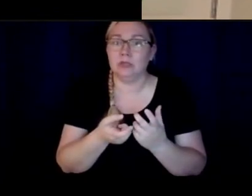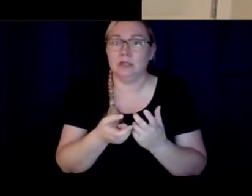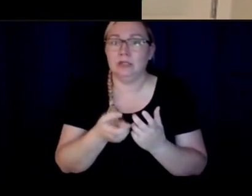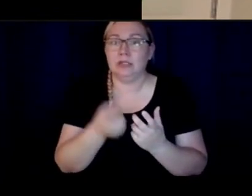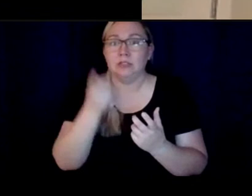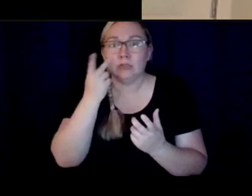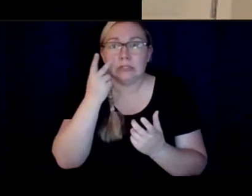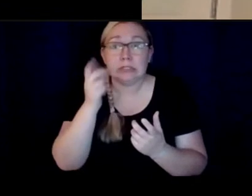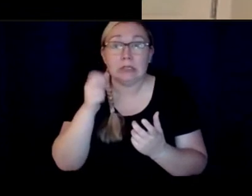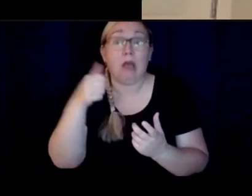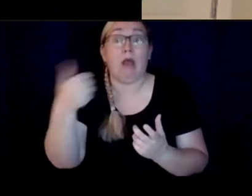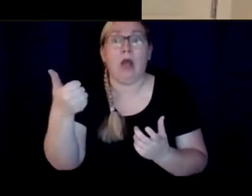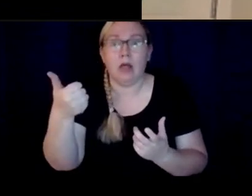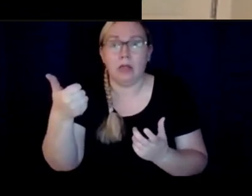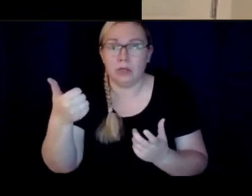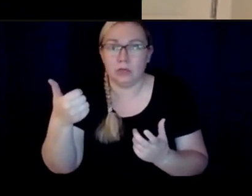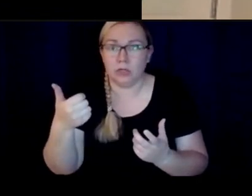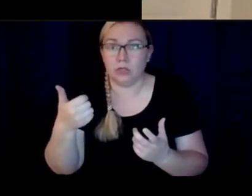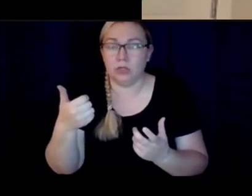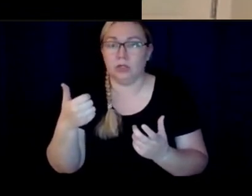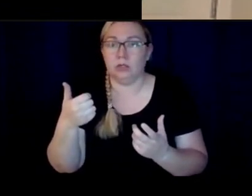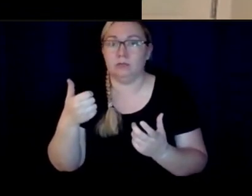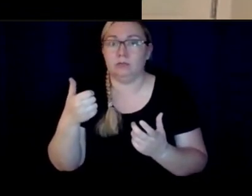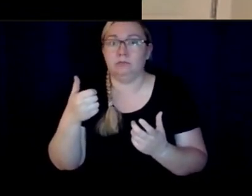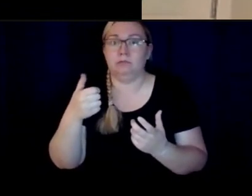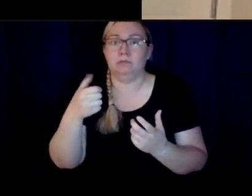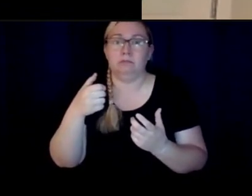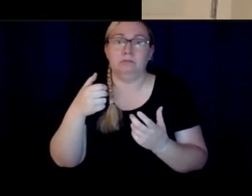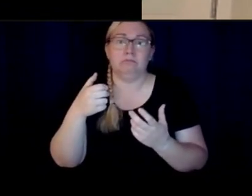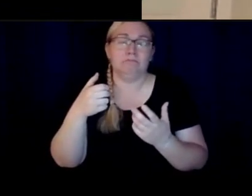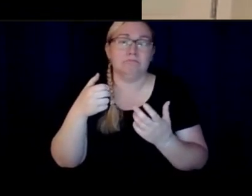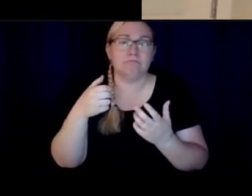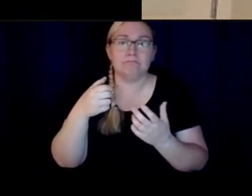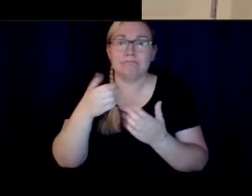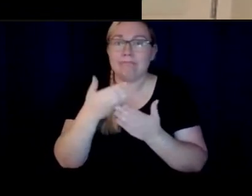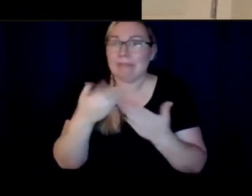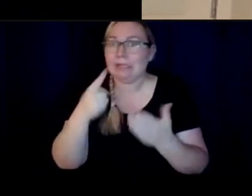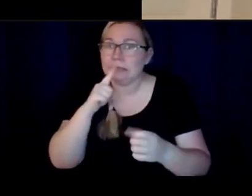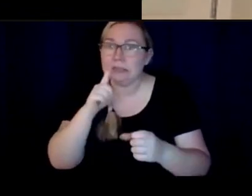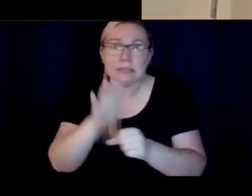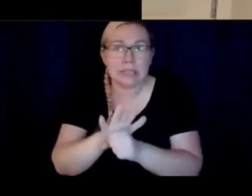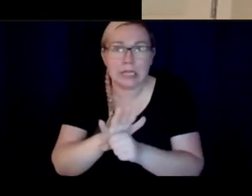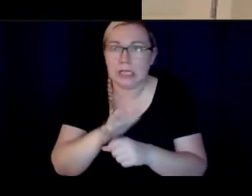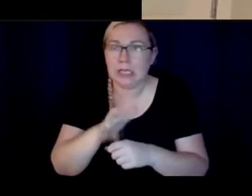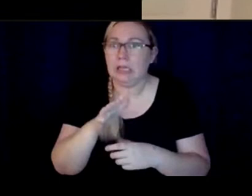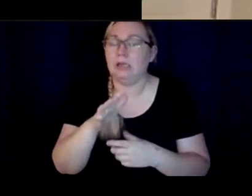imprints that are dedicated to books by, let's say,